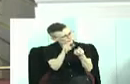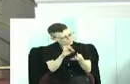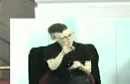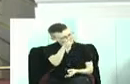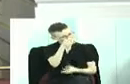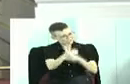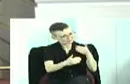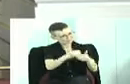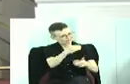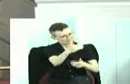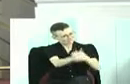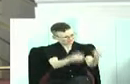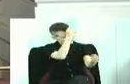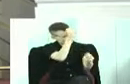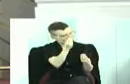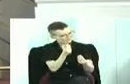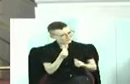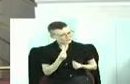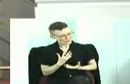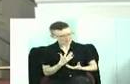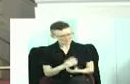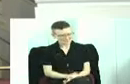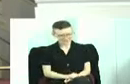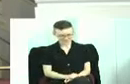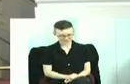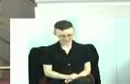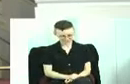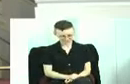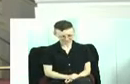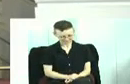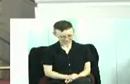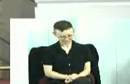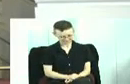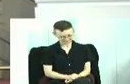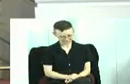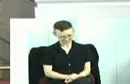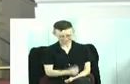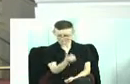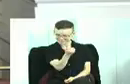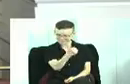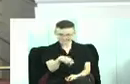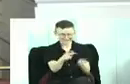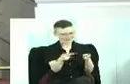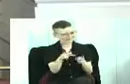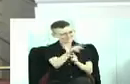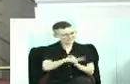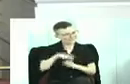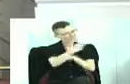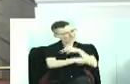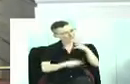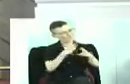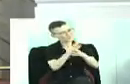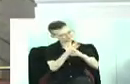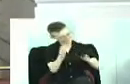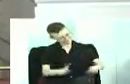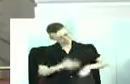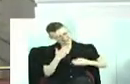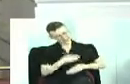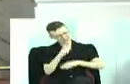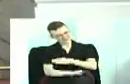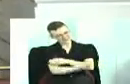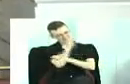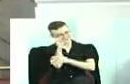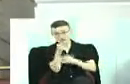you are on your life journey, or literally where you may be around the world. Happy Easter. I now do